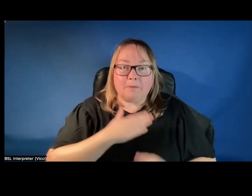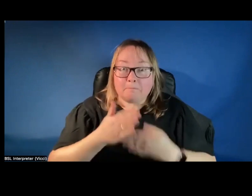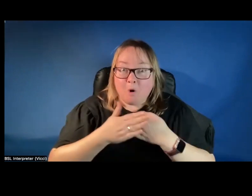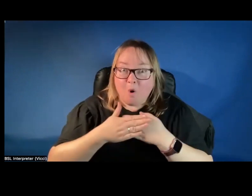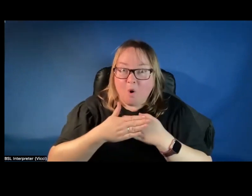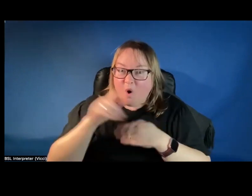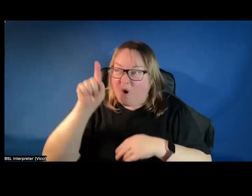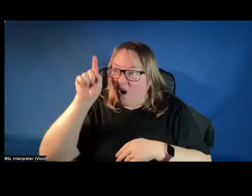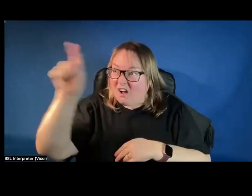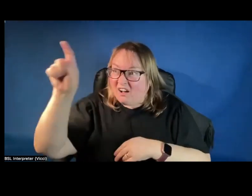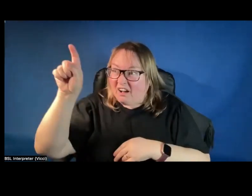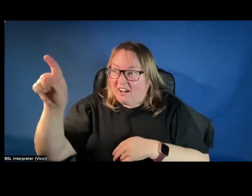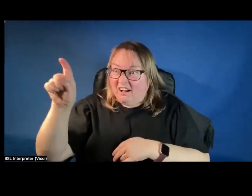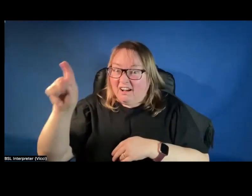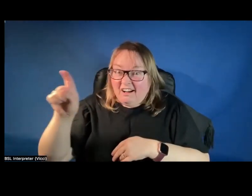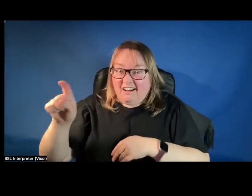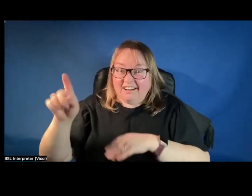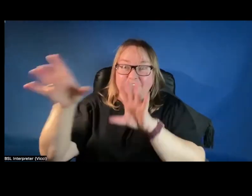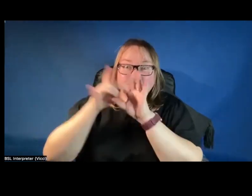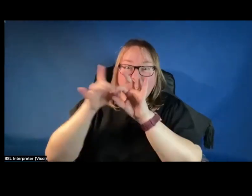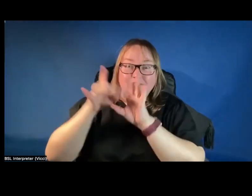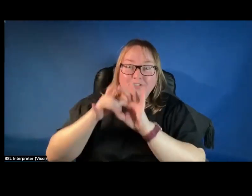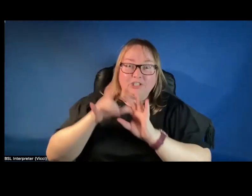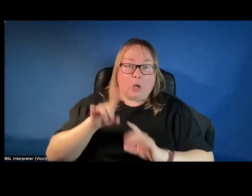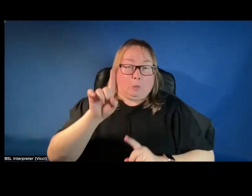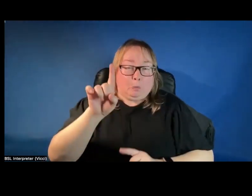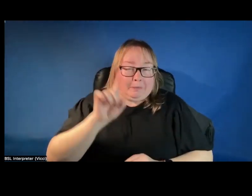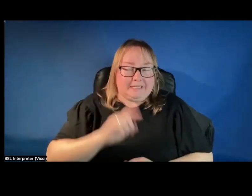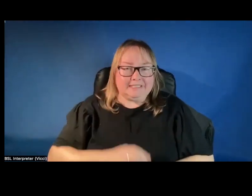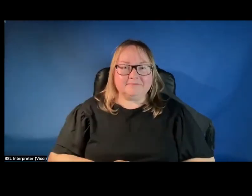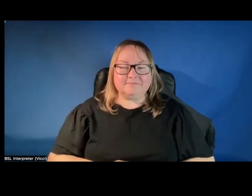in repeatedly. Excuse me.